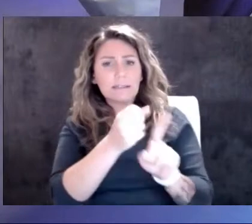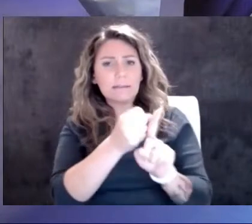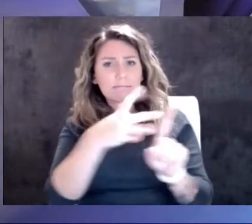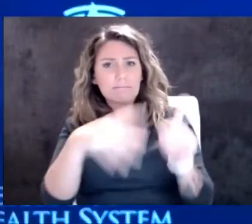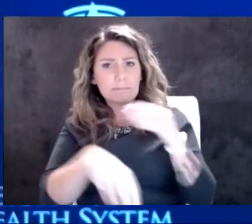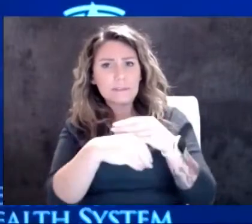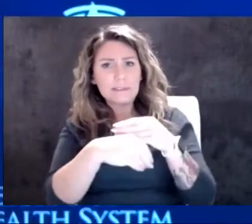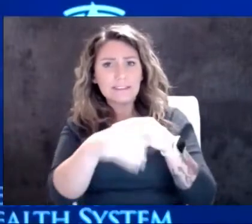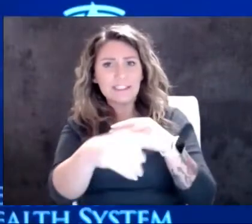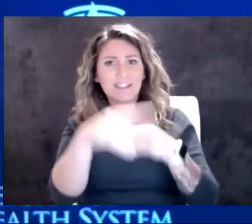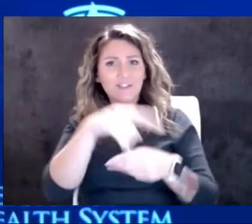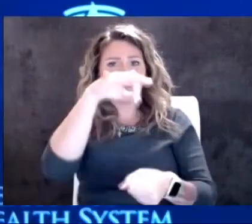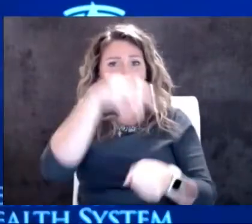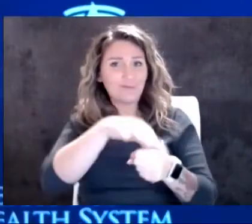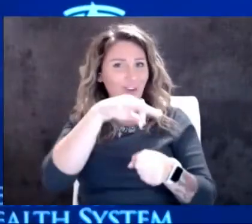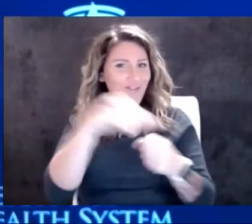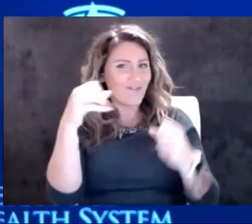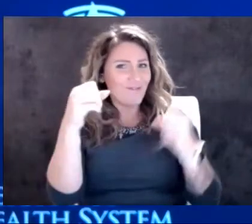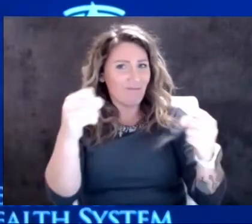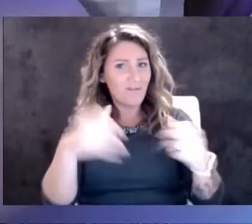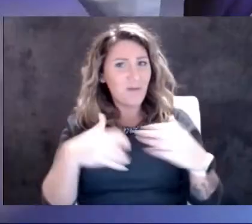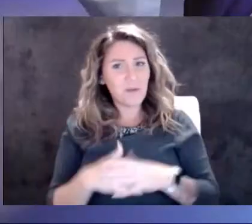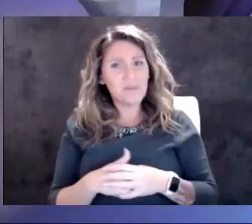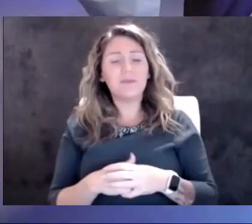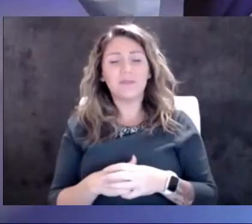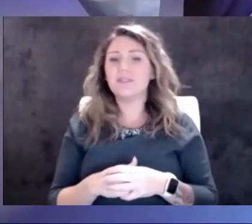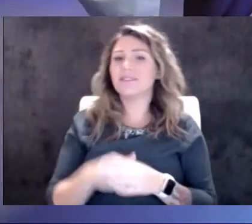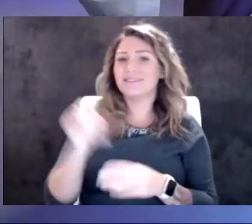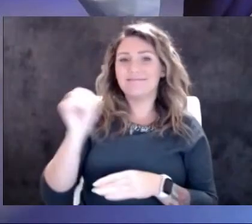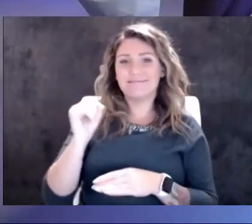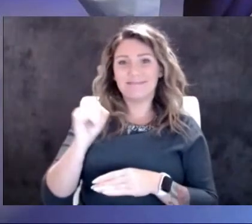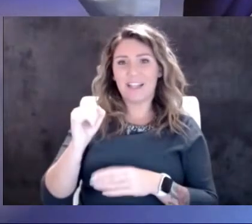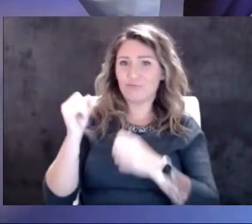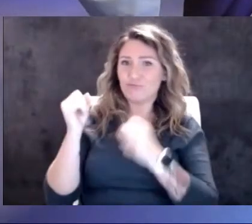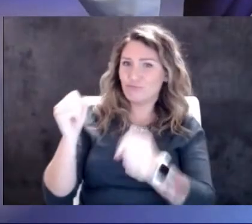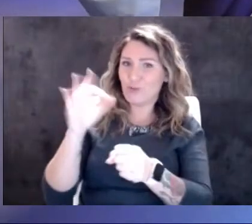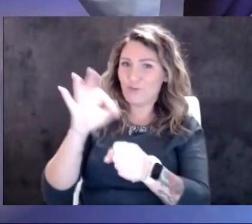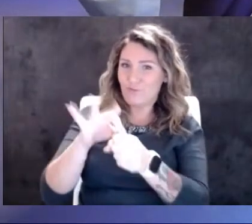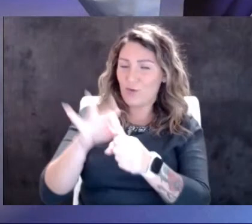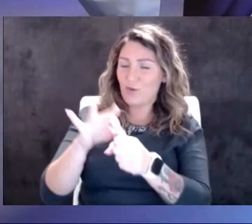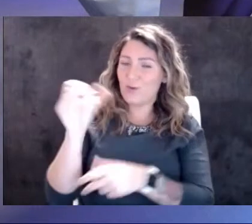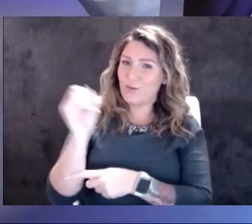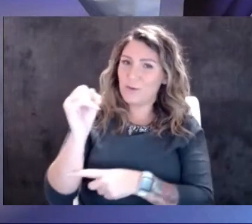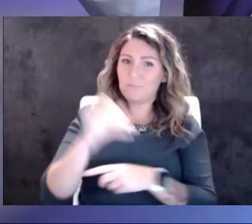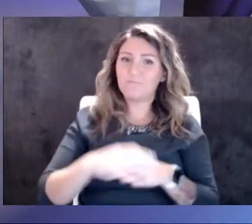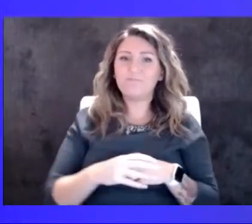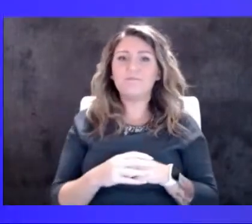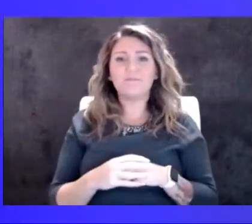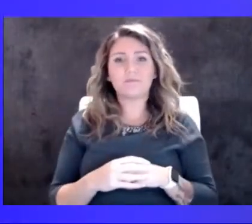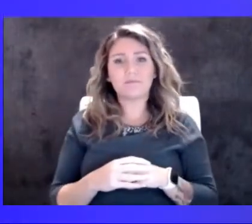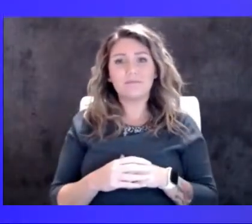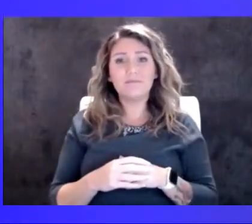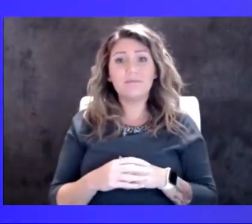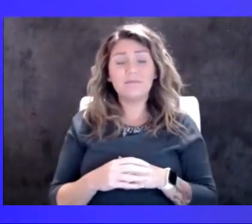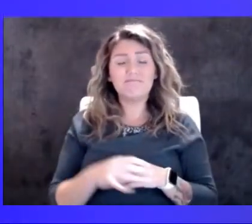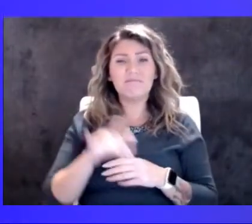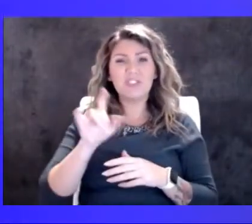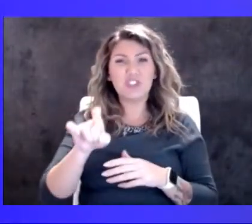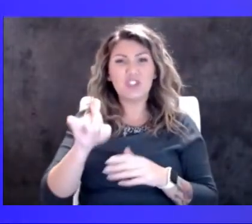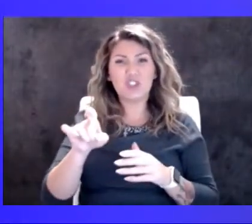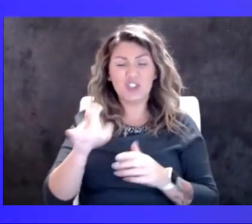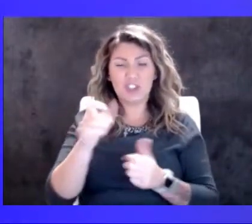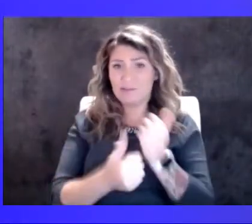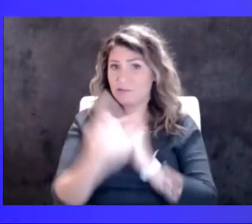by the committee. Yeah. Very, very strong, I would say. And so I think that should give everyone even more